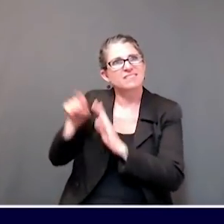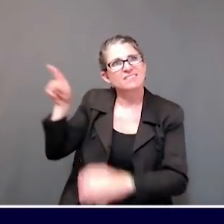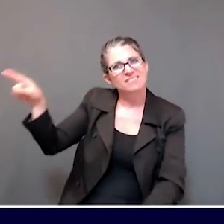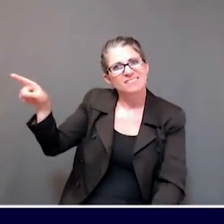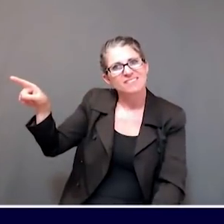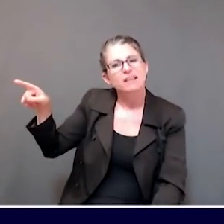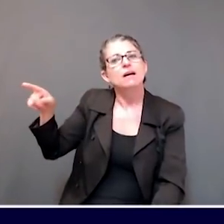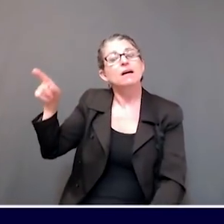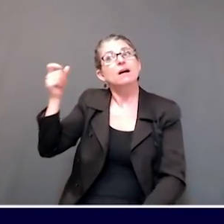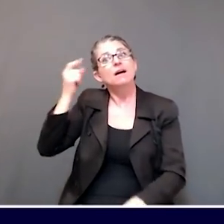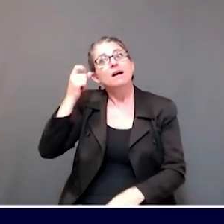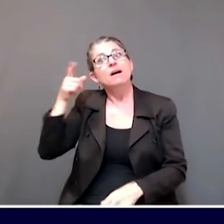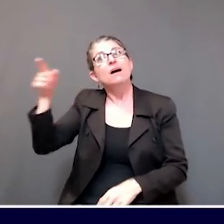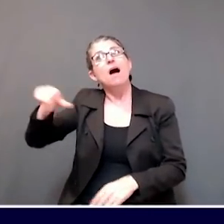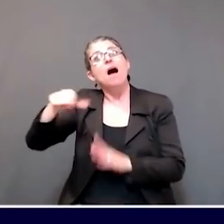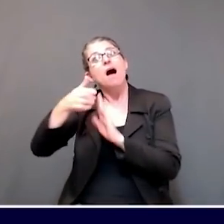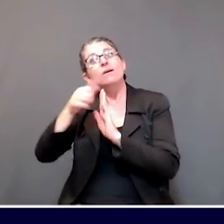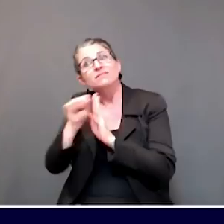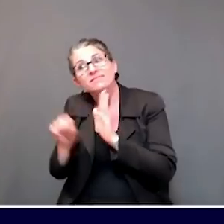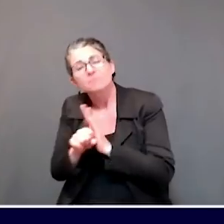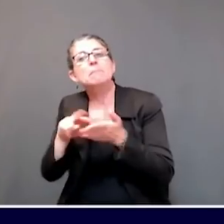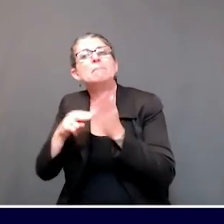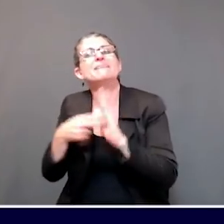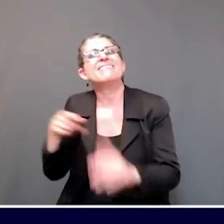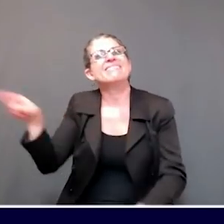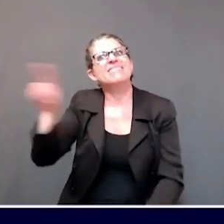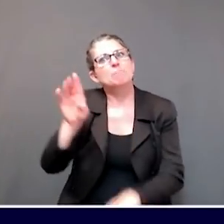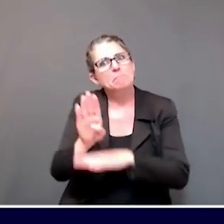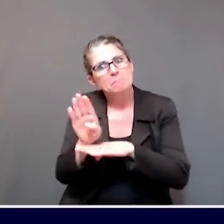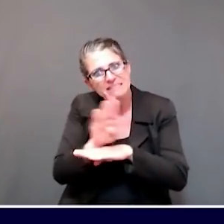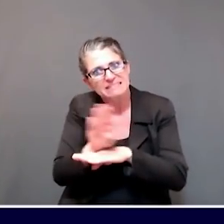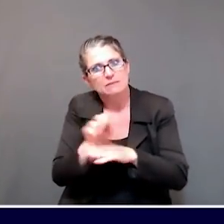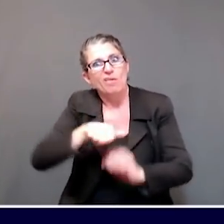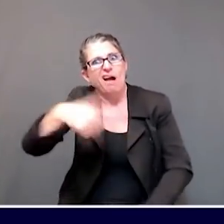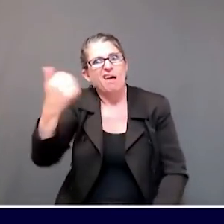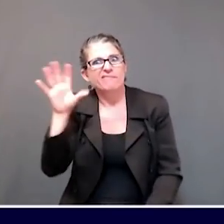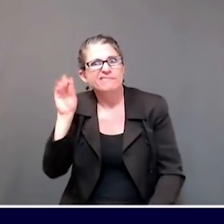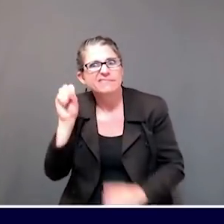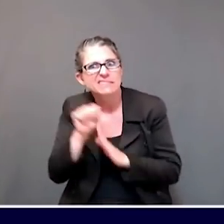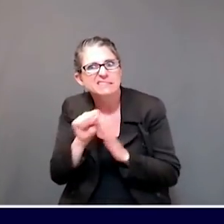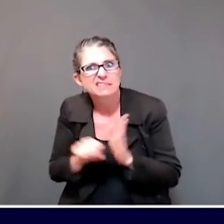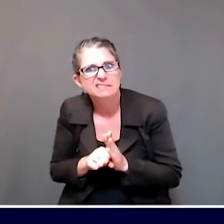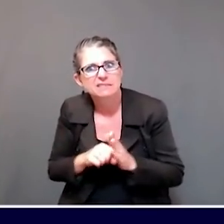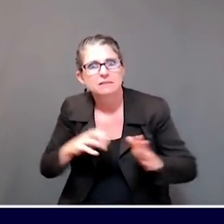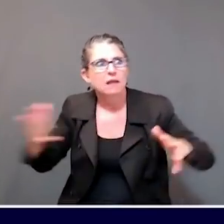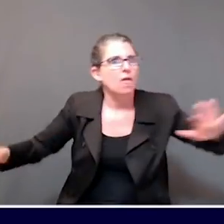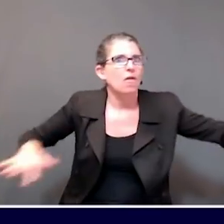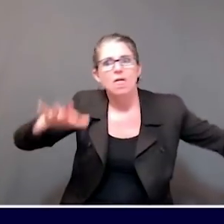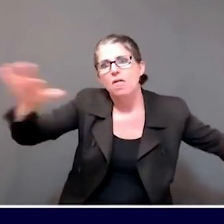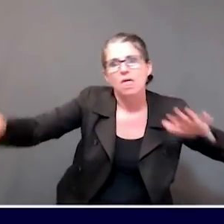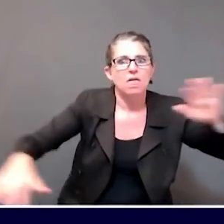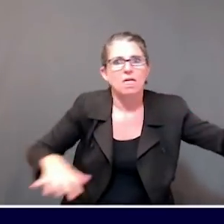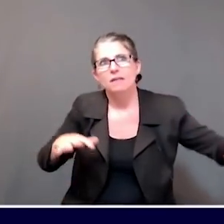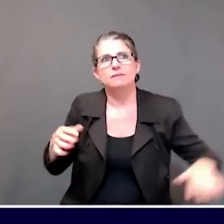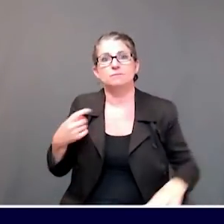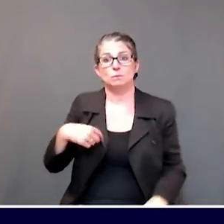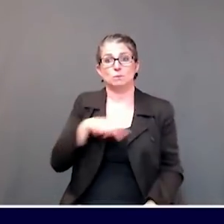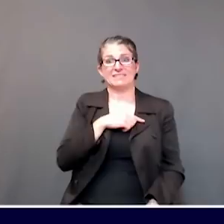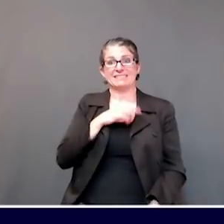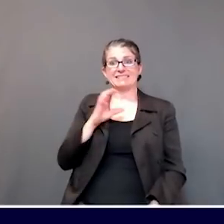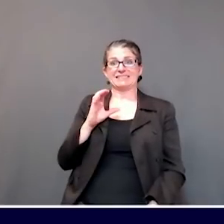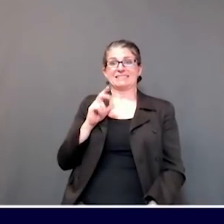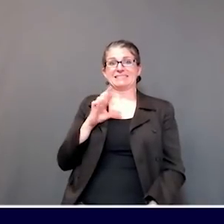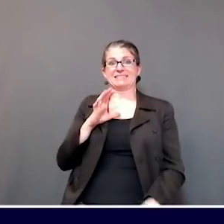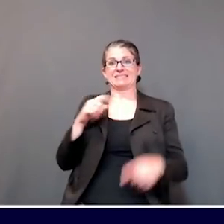informed states that their turnaround time would be slipping from the 4 to 5 days that it was previously to the